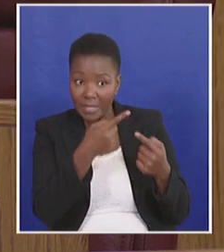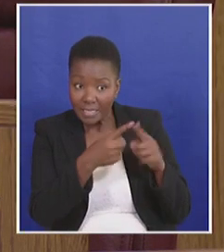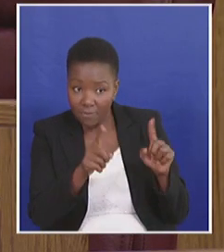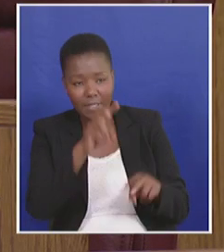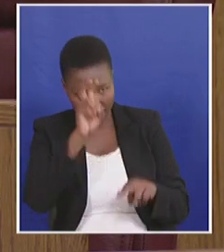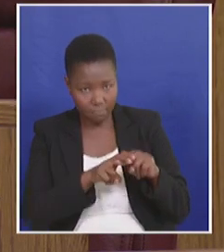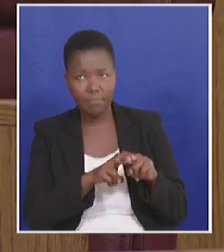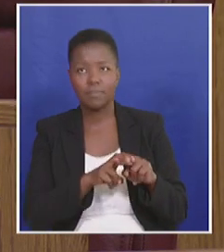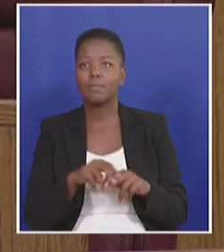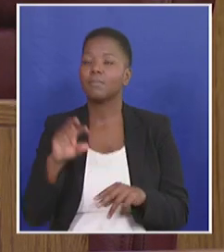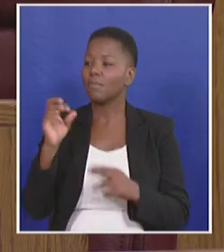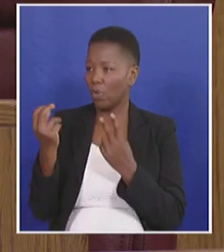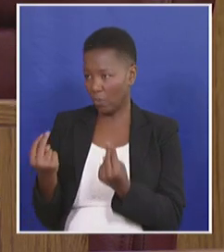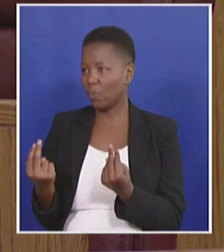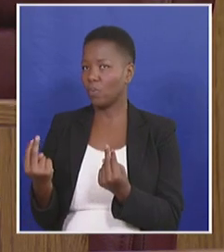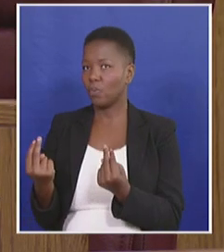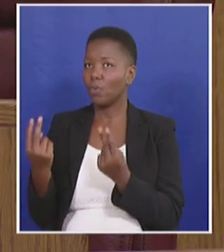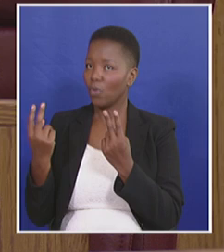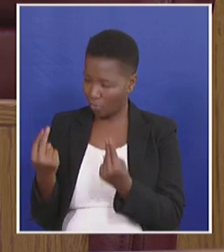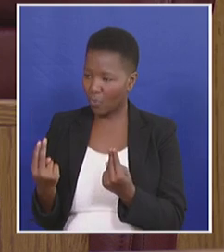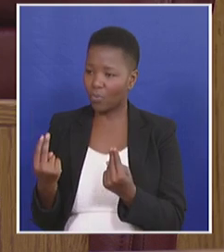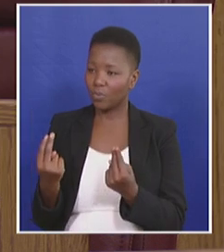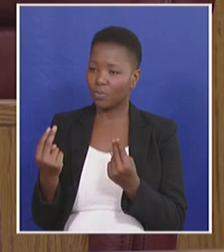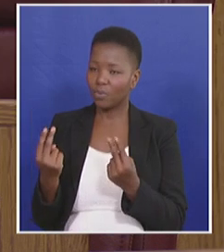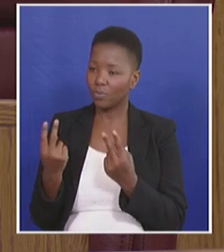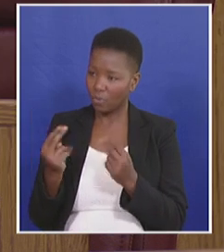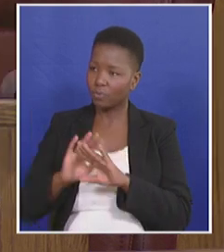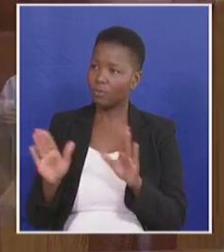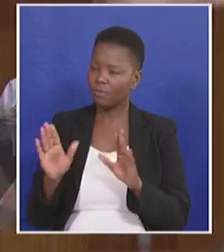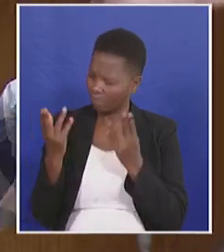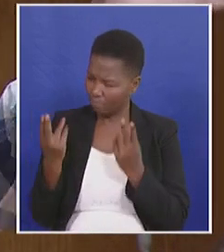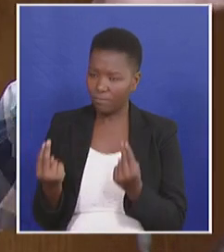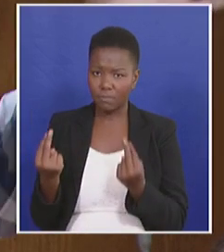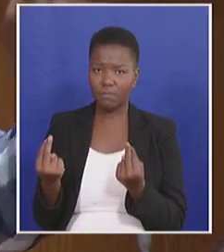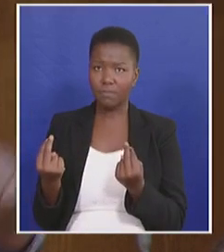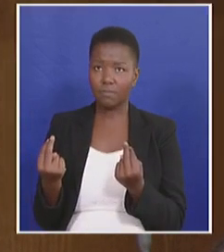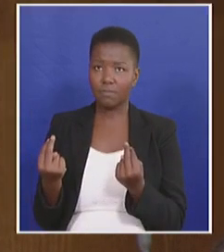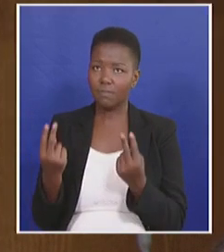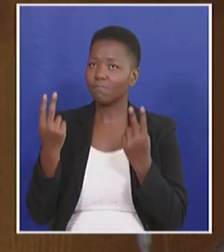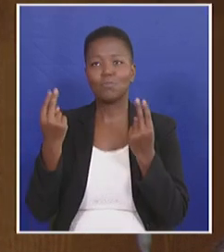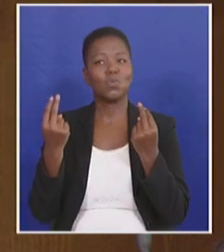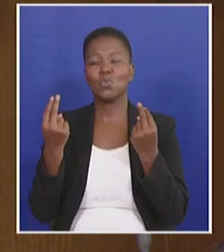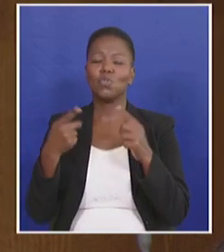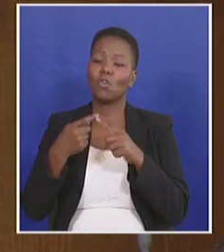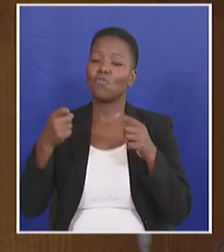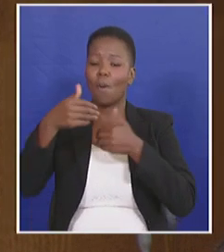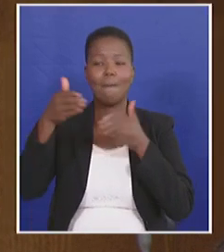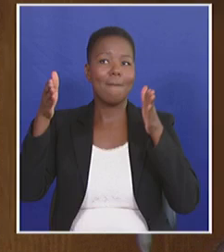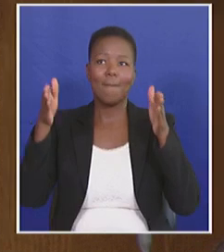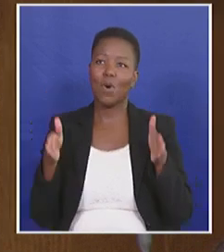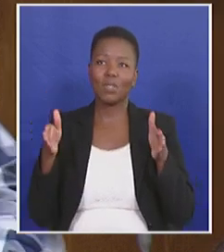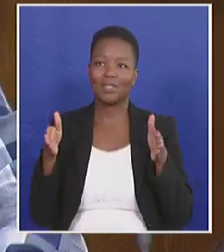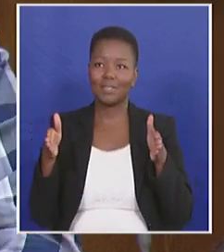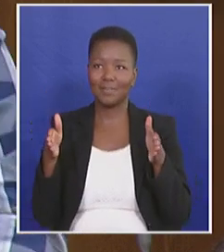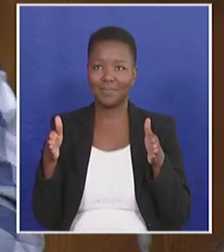new one. It's a new one. It's completely new. Brand new from the box. I gave you a hearing, honorable Thank you